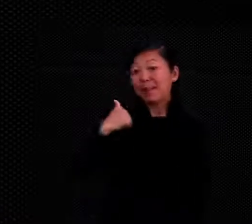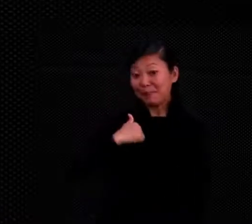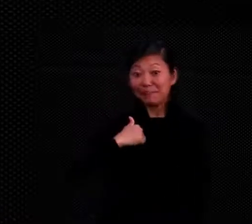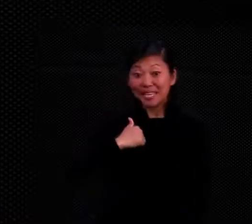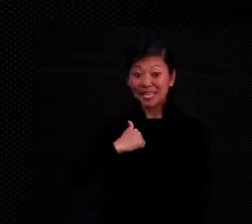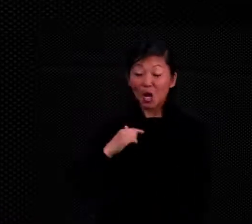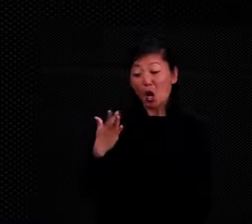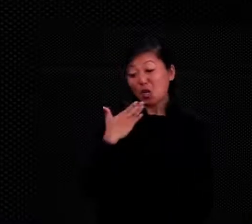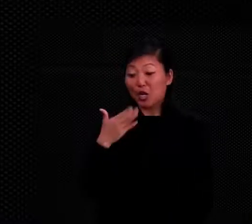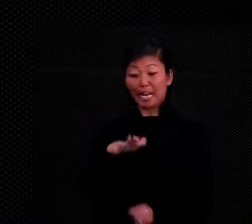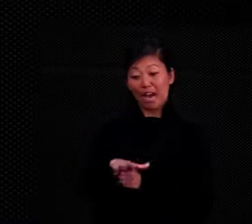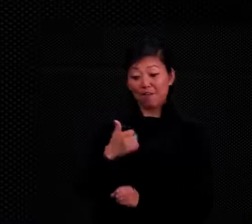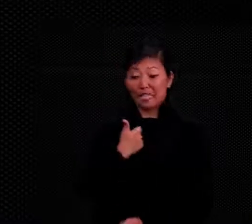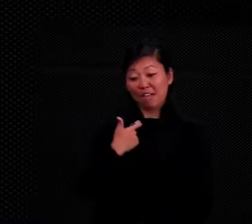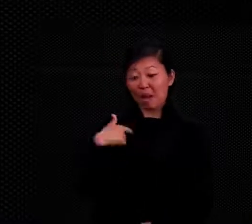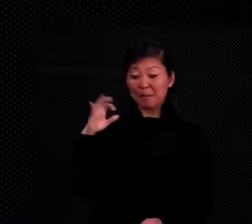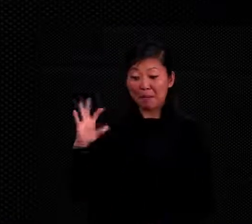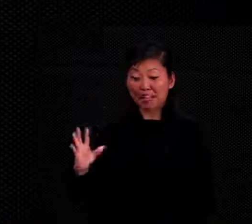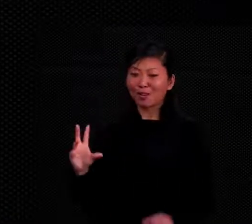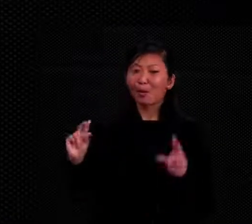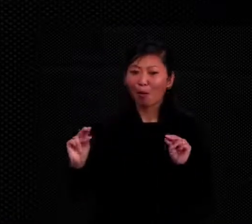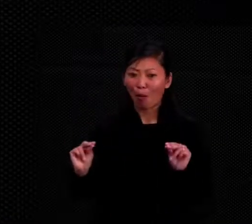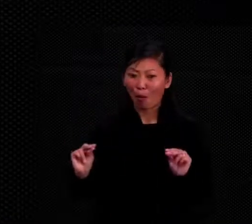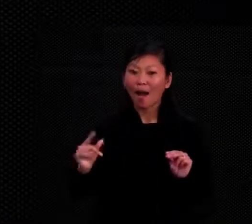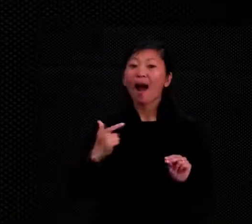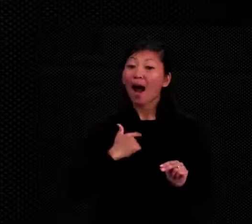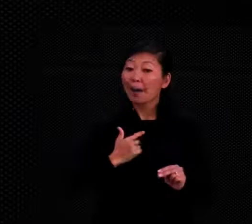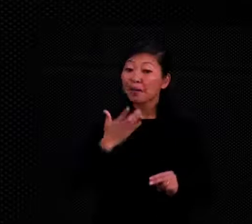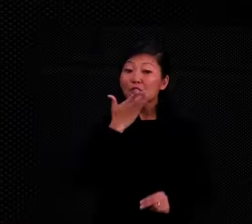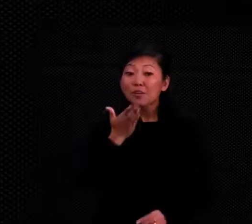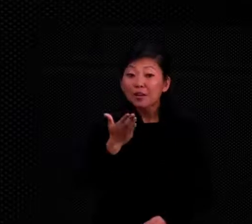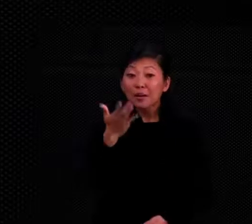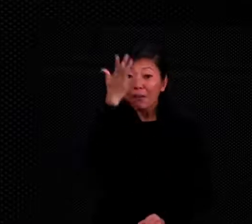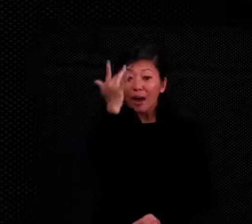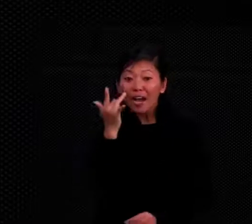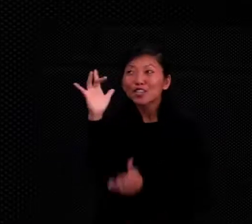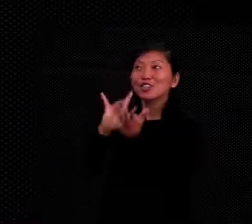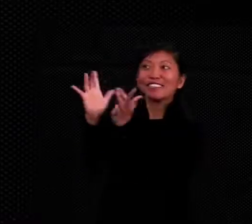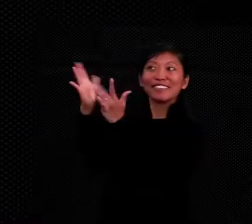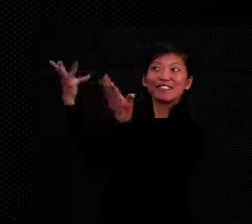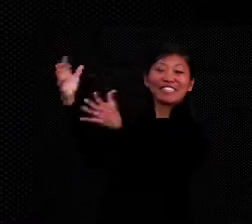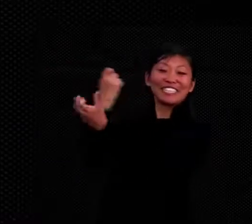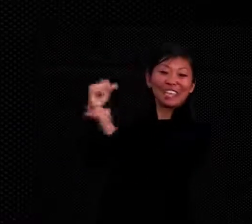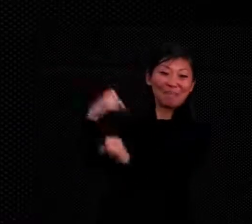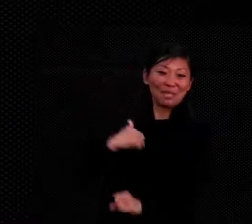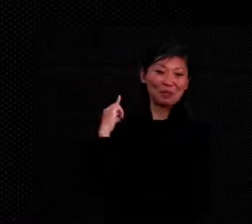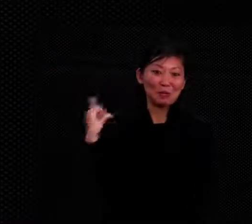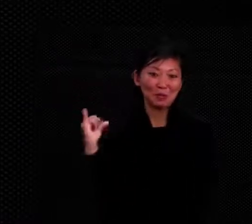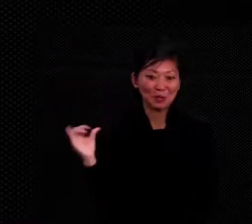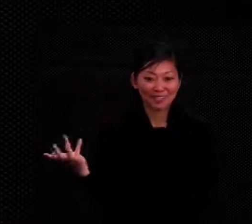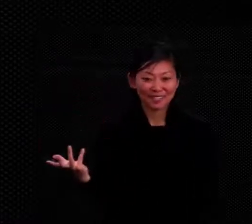my own goodness, but rather what Jesus has done for me. And so the gospel is not just good news for everybody else, it's good news